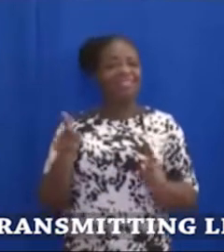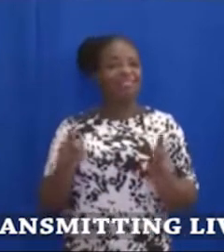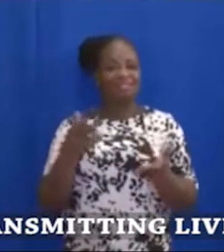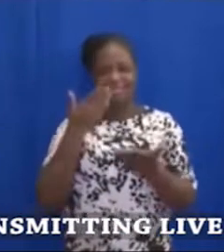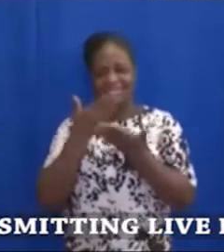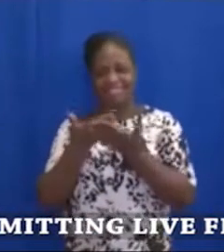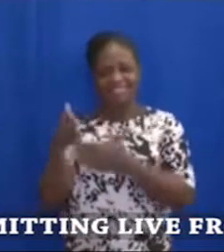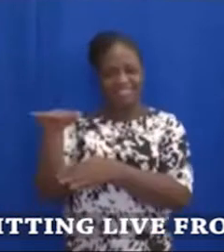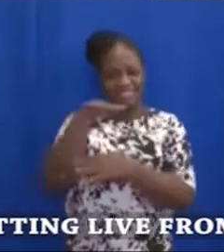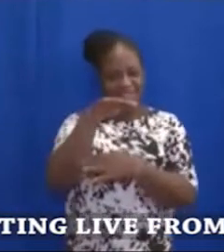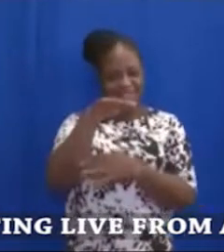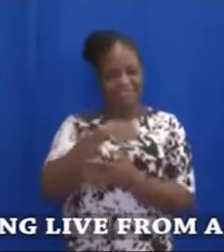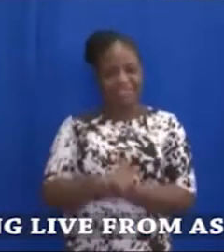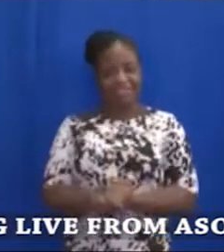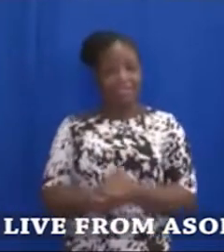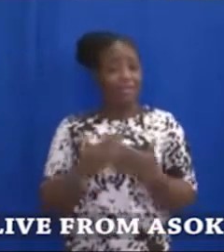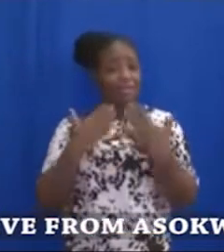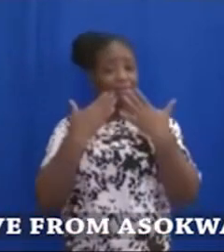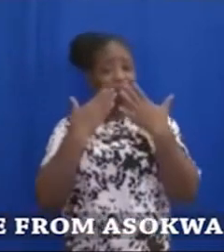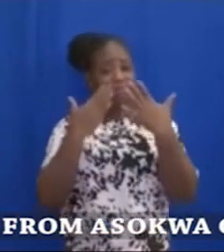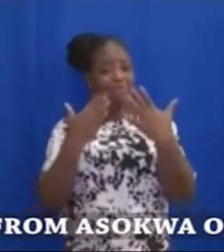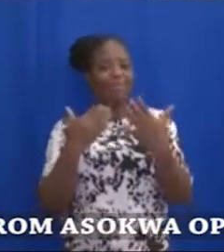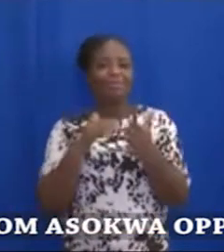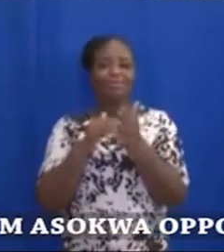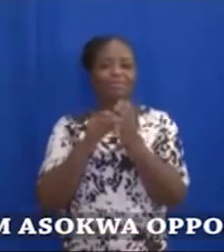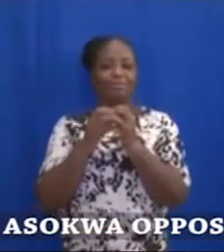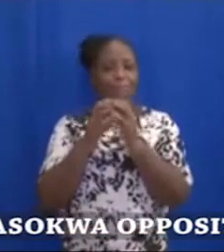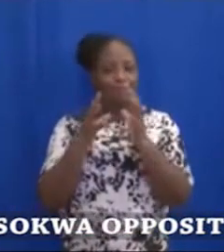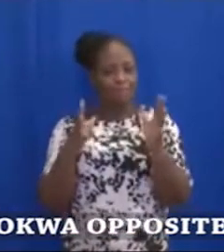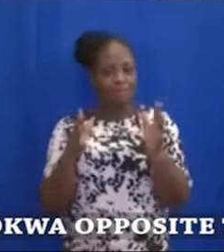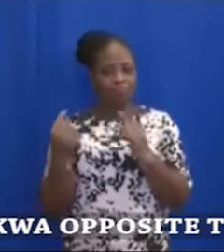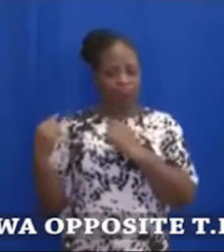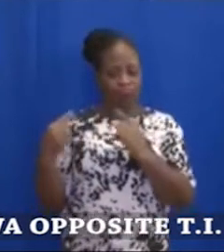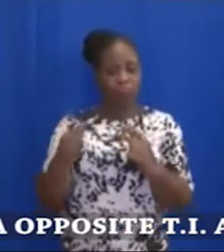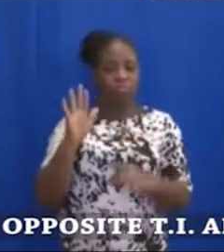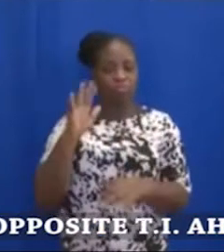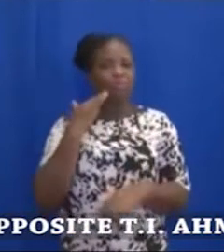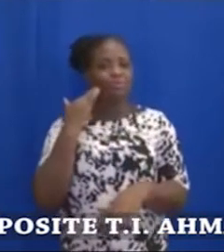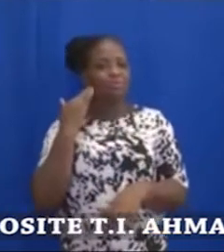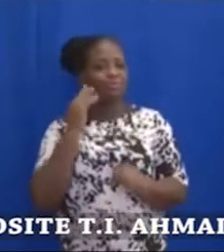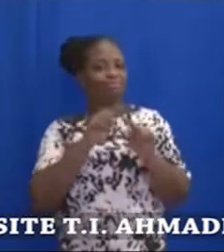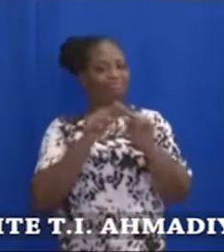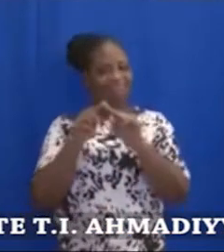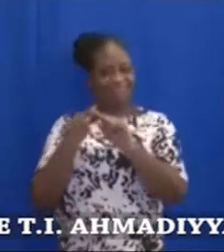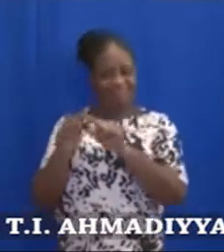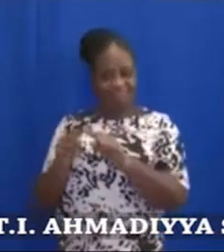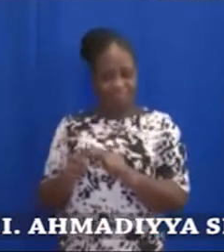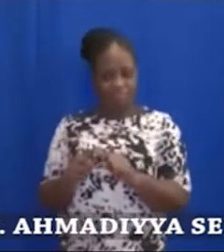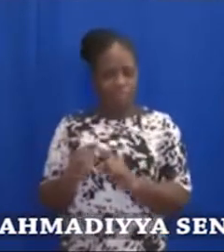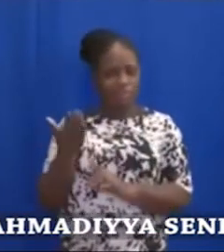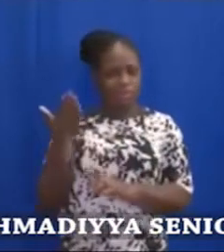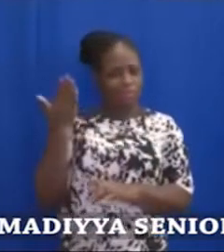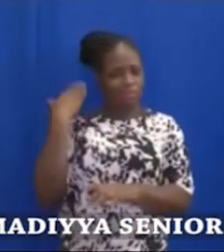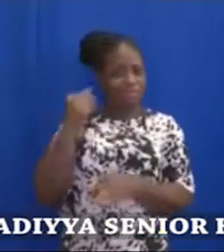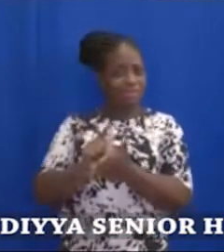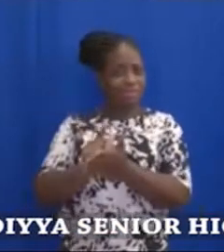Good evening, and thank you once again for letting me into your homes. 3 weeks